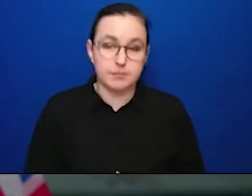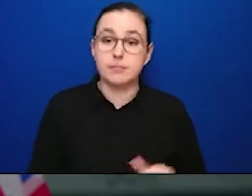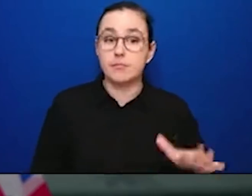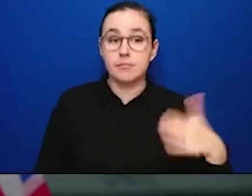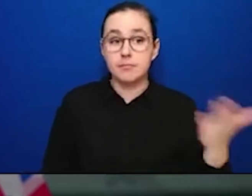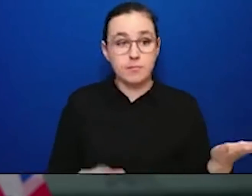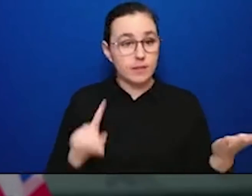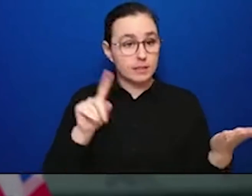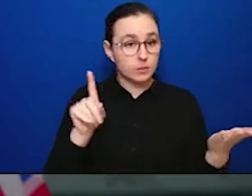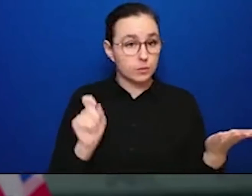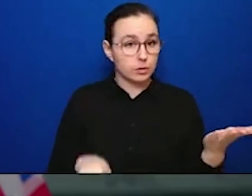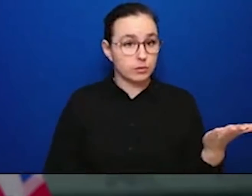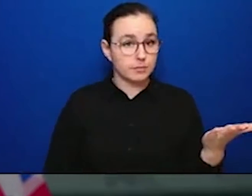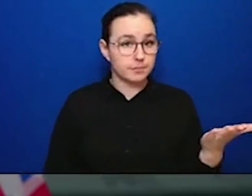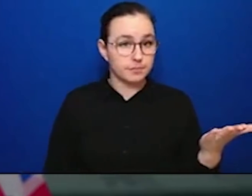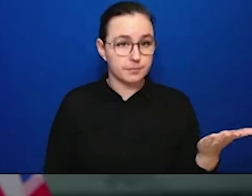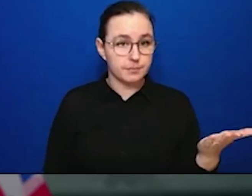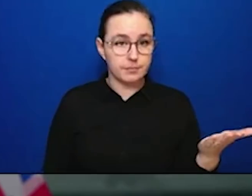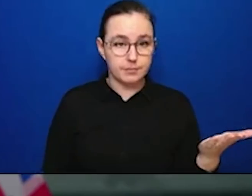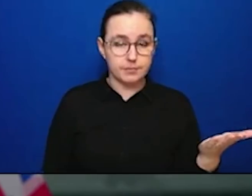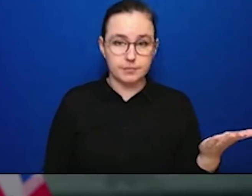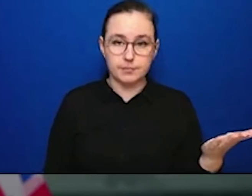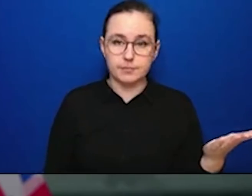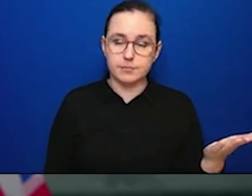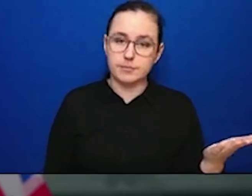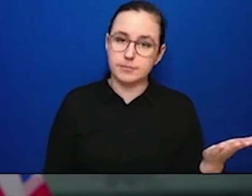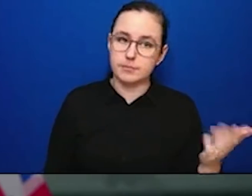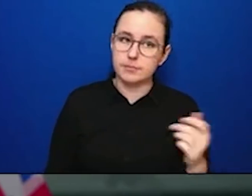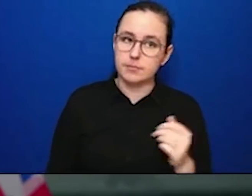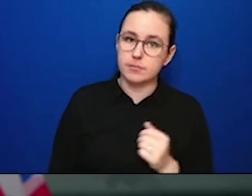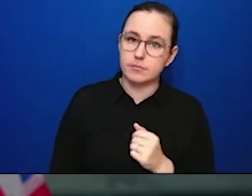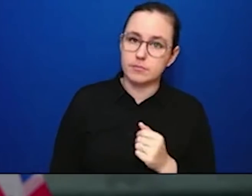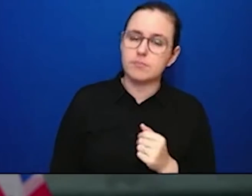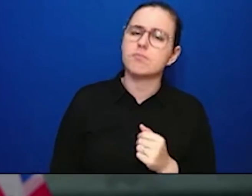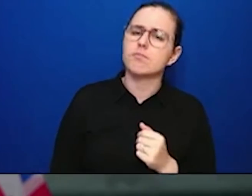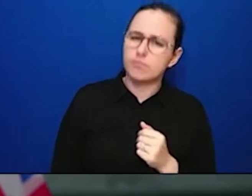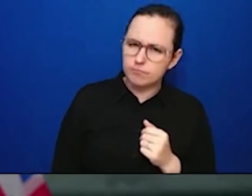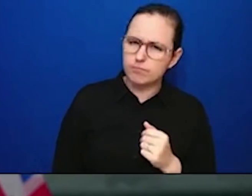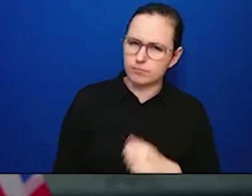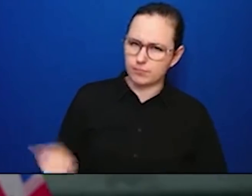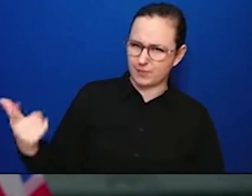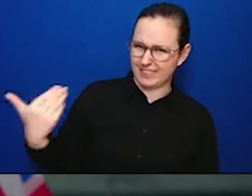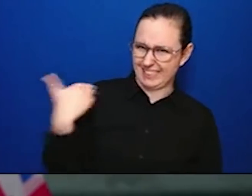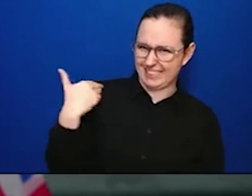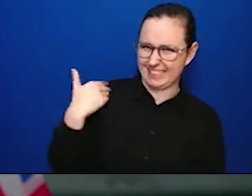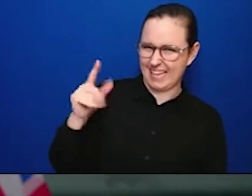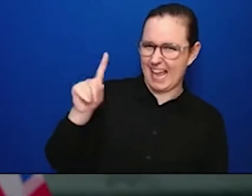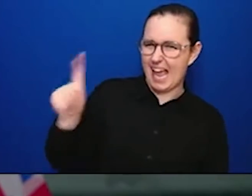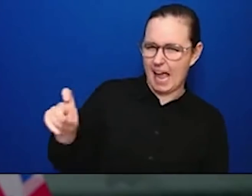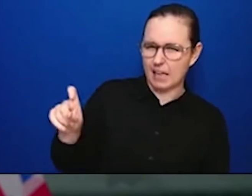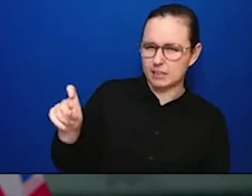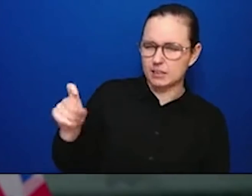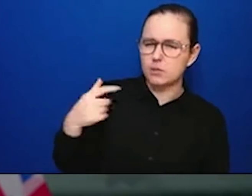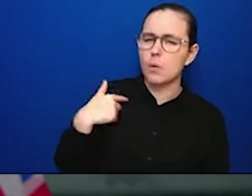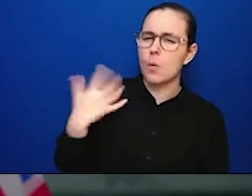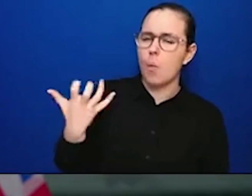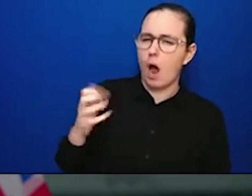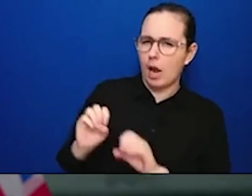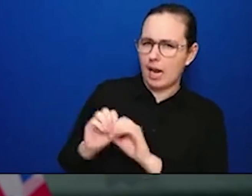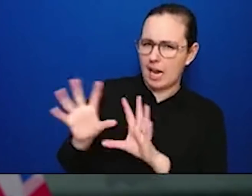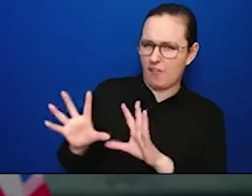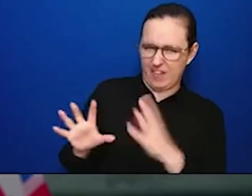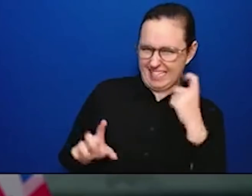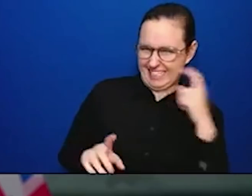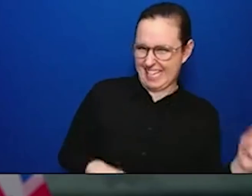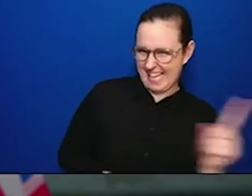Dr. Henry, David Molko here at CTV. I'm just going to touch on what Richard asked, but perhaps put it a different way. One of the things you said just in the briefing now, you said